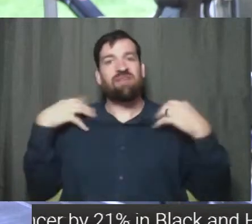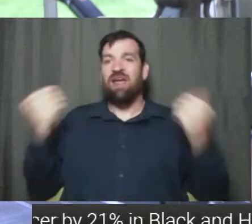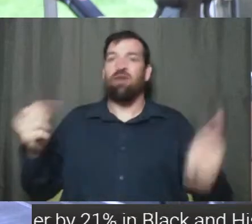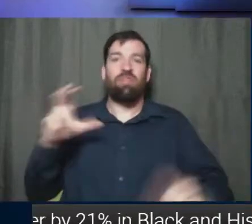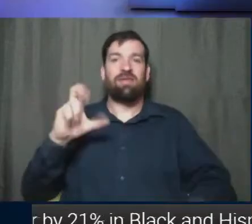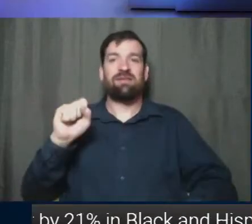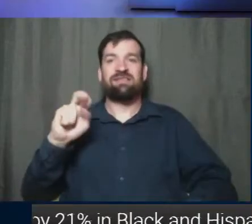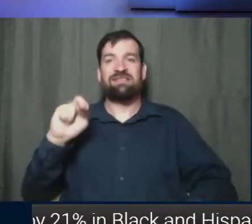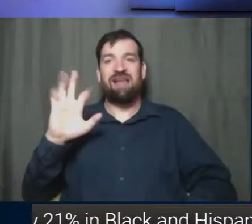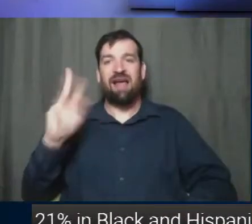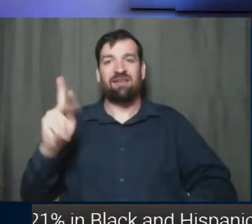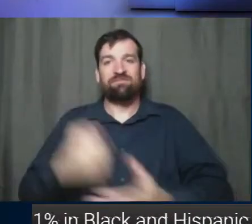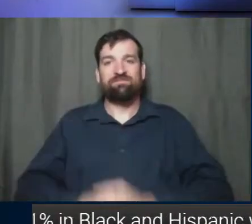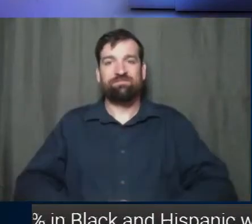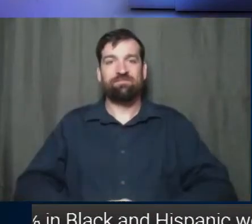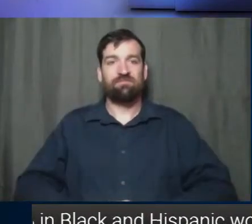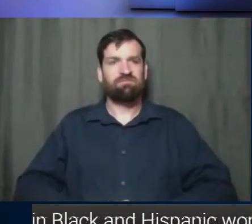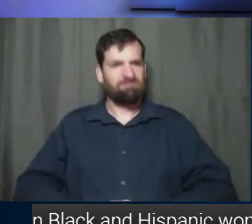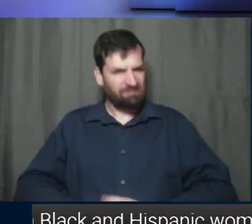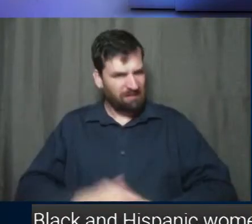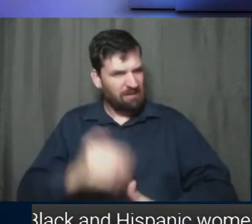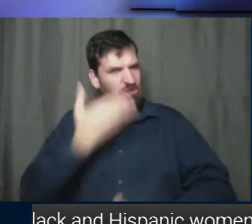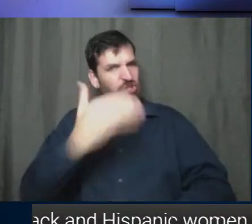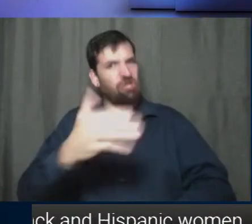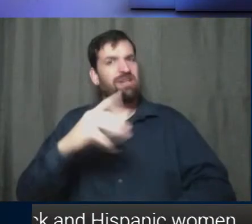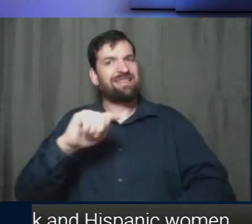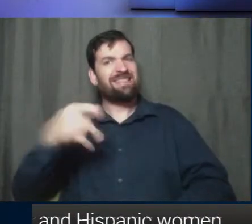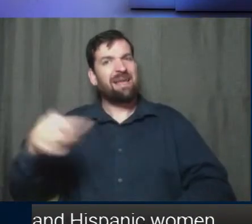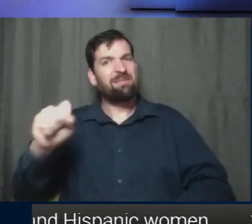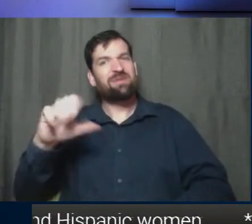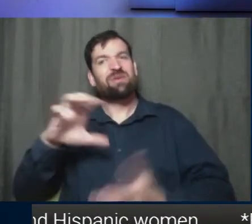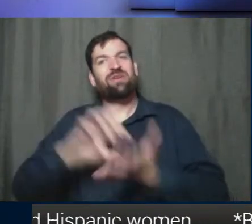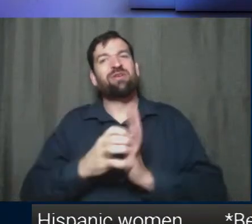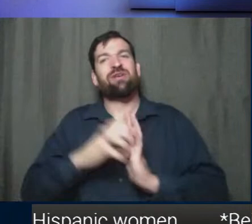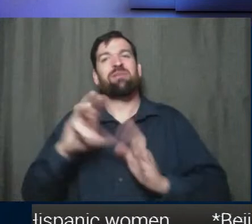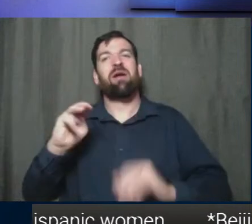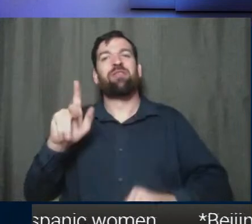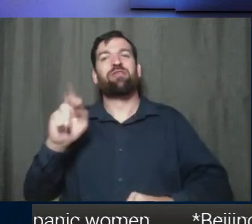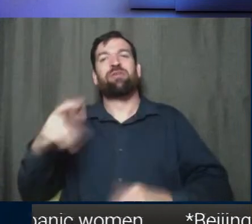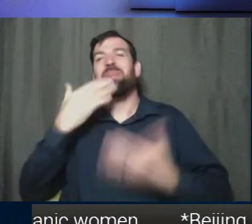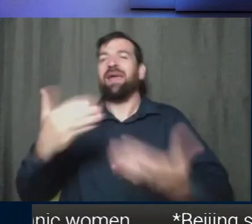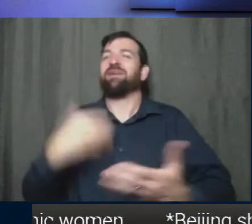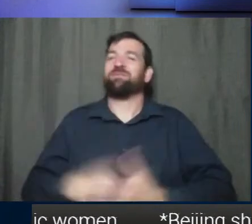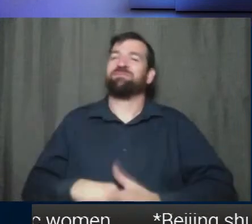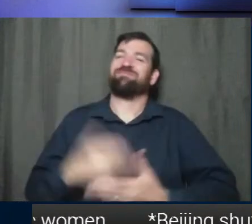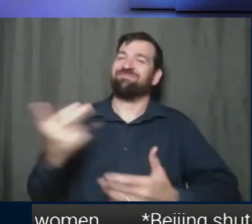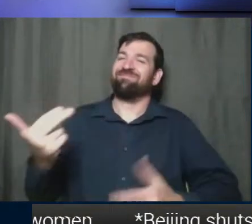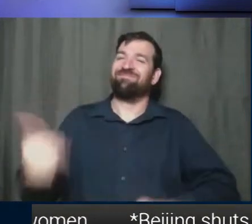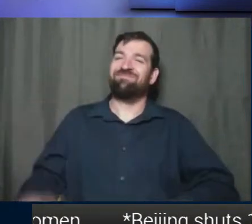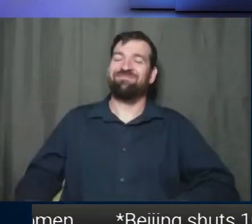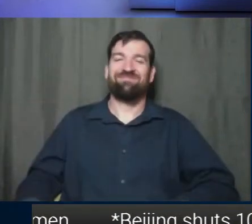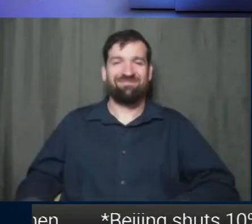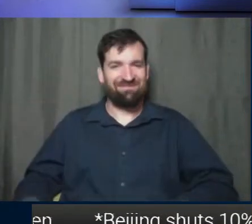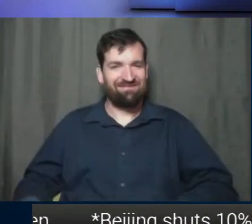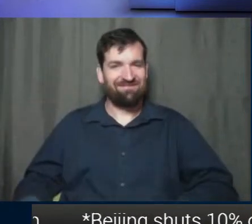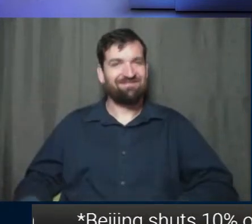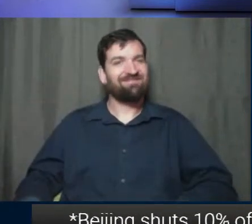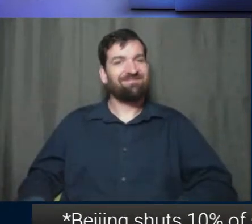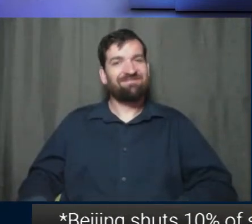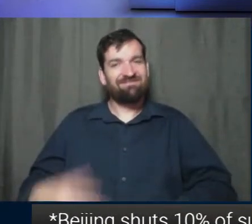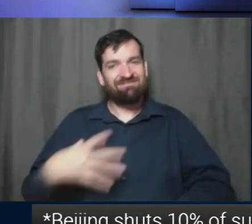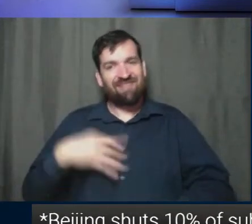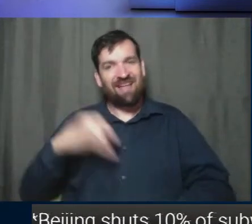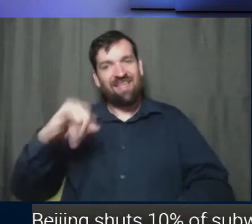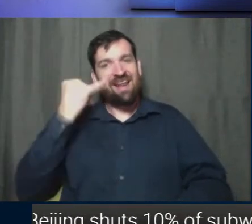on. Oh, those are some good tips, Cookie Monster. Thank you. And I love your... You're welcome. I like that idea, though, to